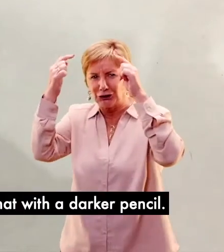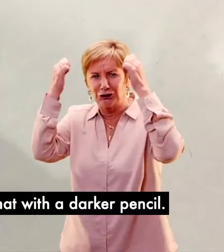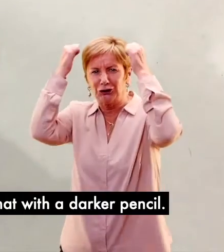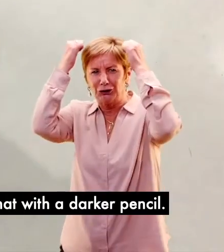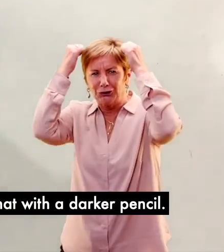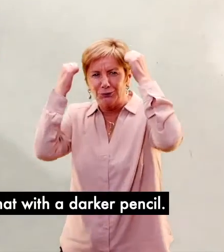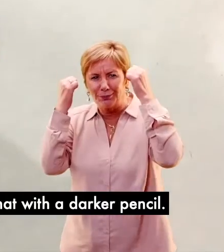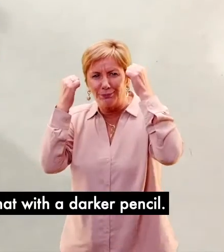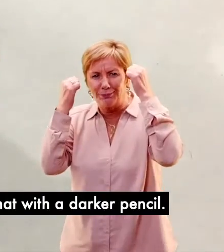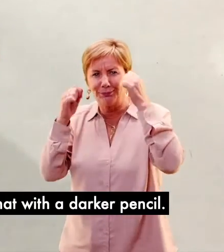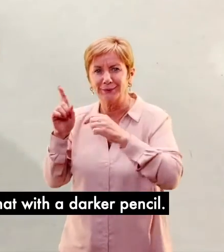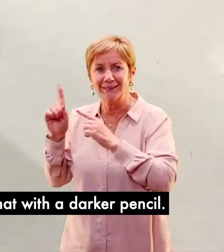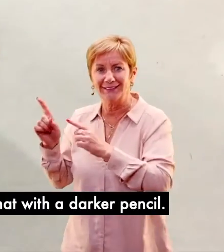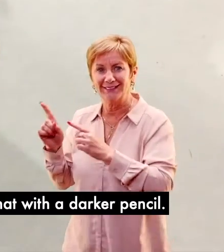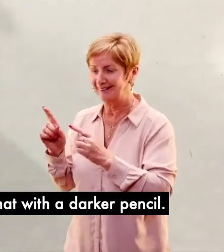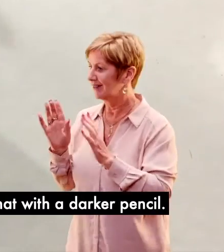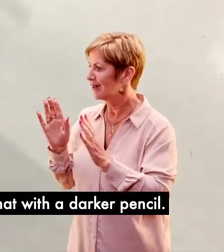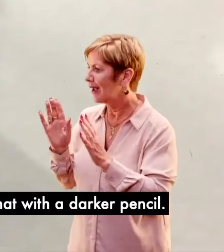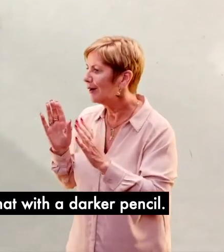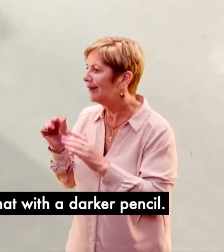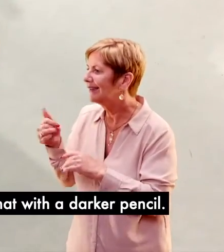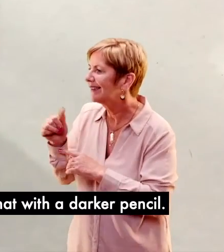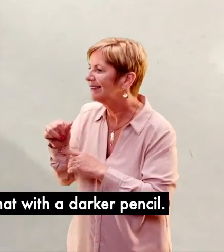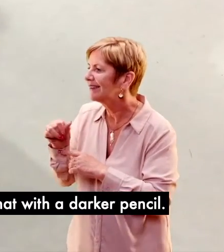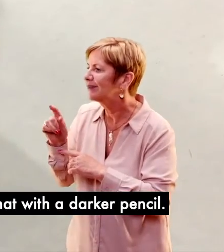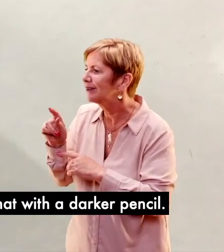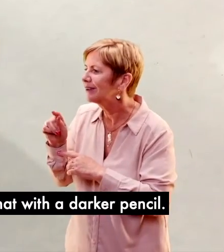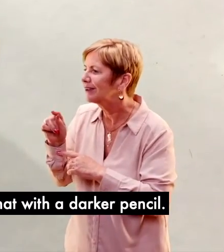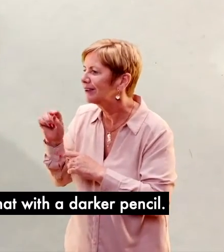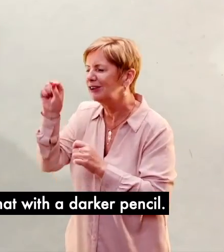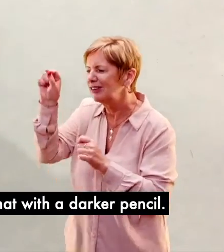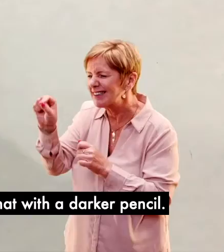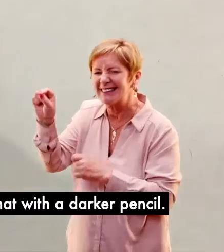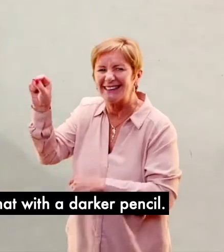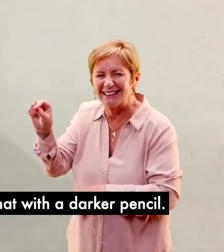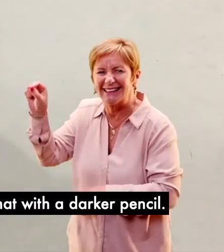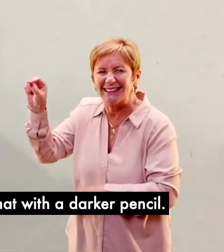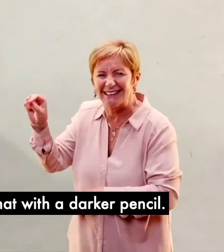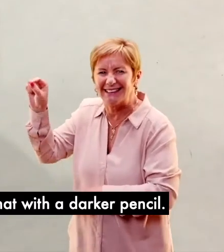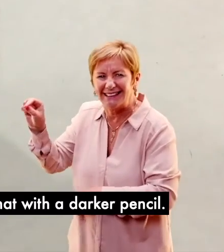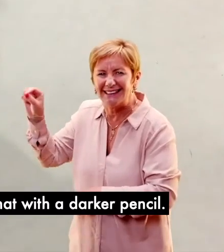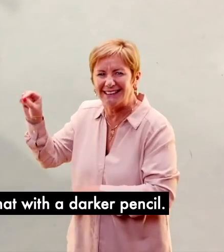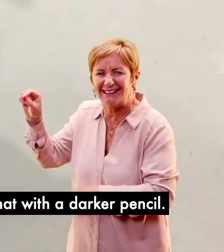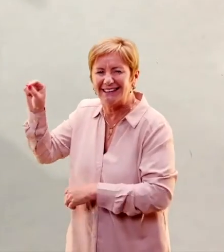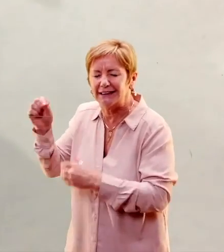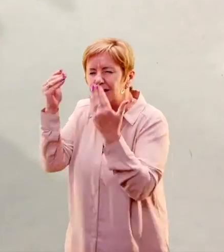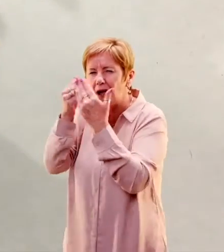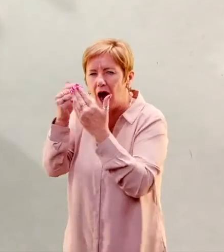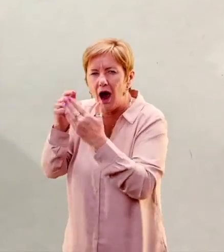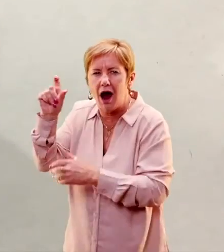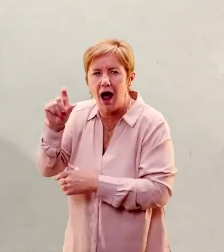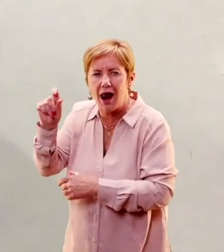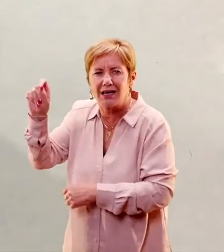There! I've just gone over the bottom of Marge's hat with a darker pencil.